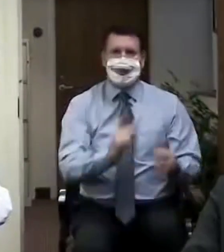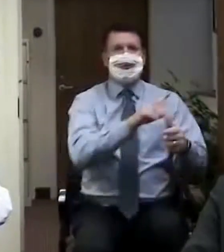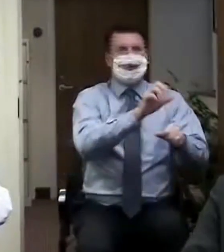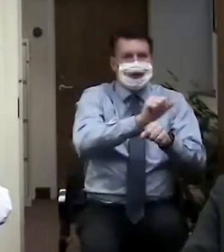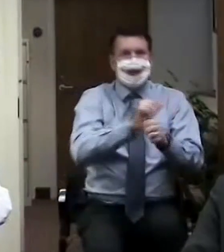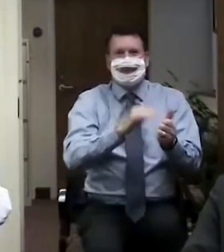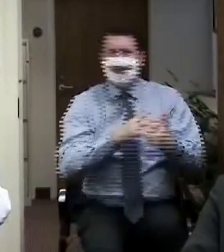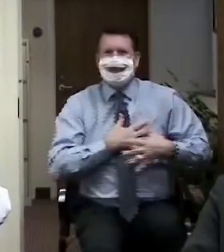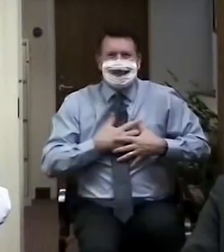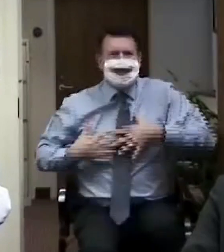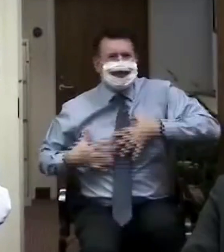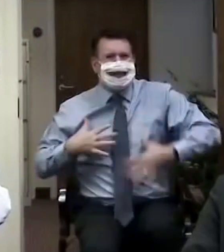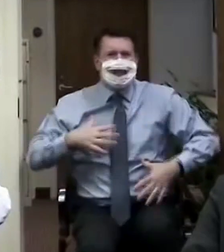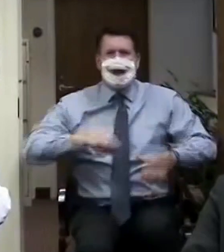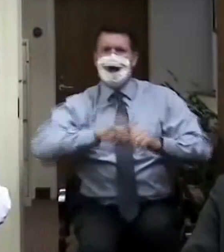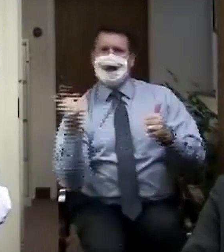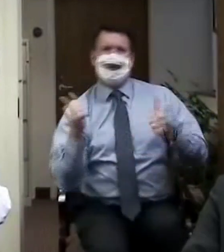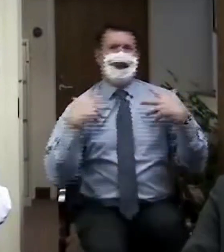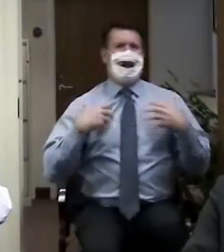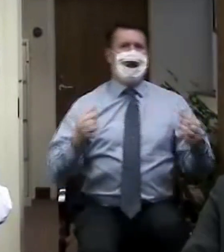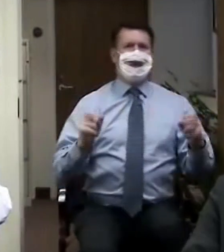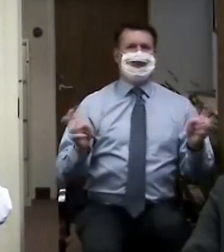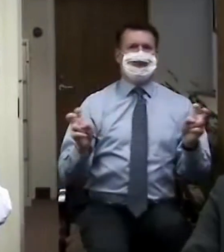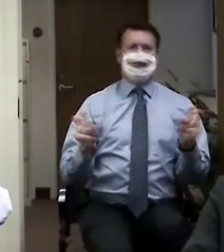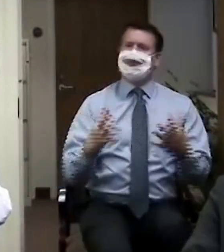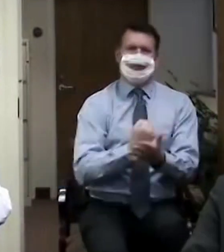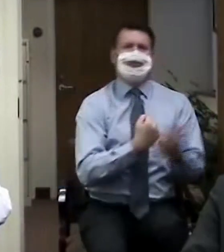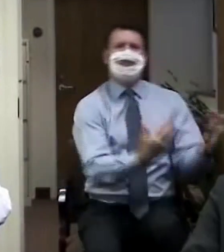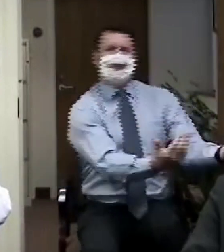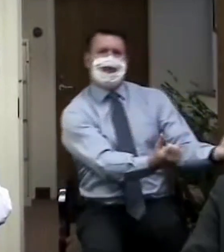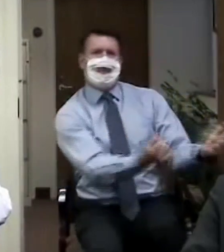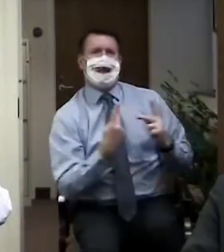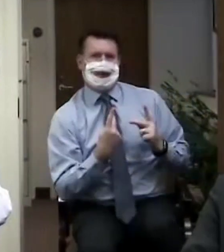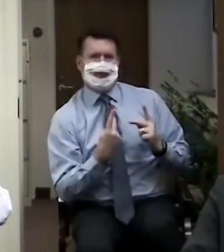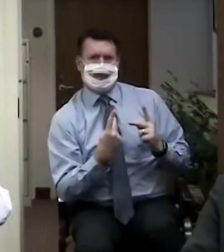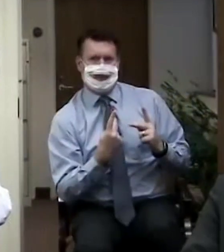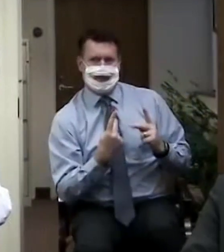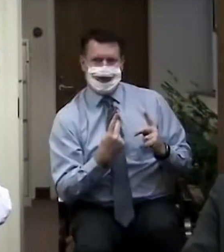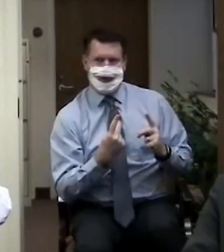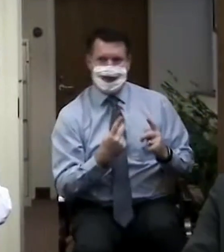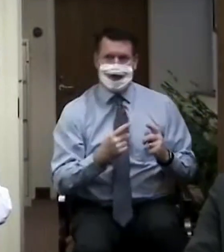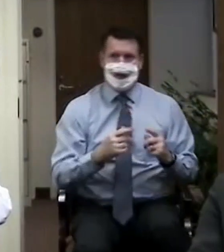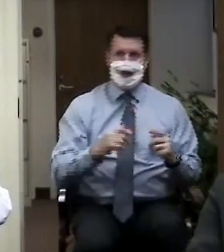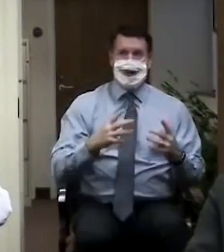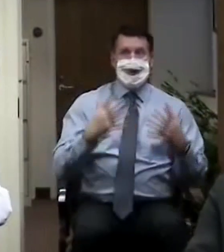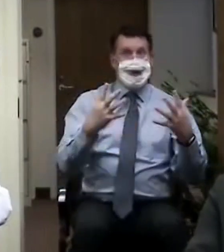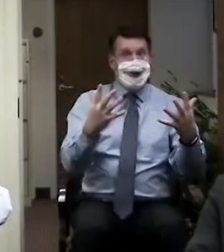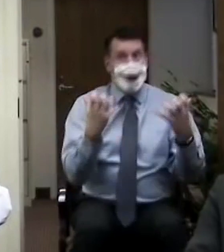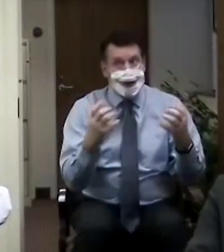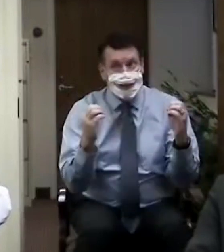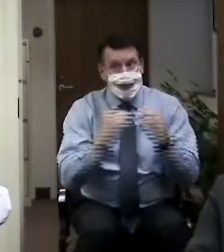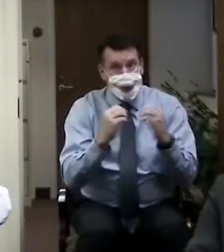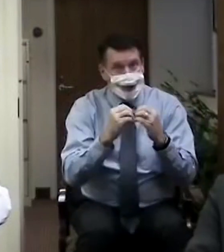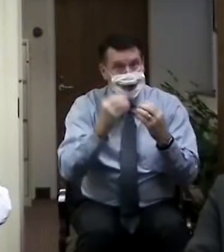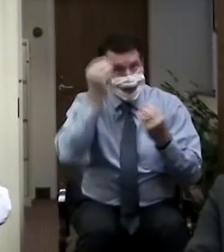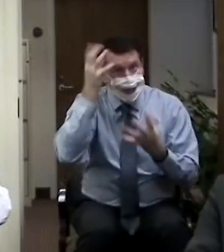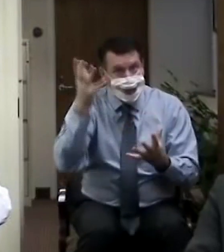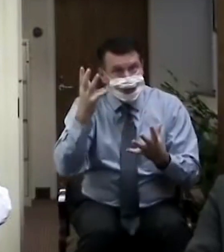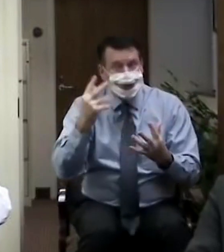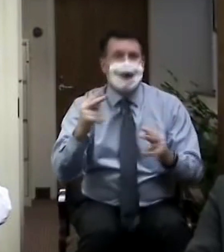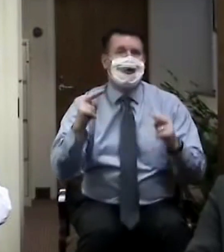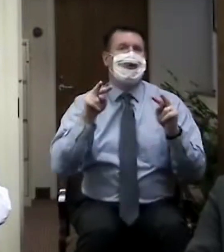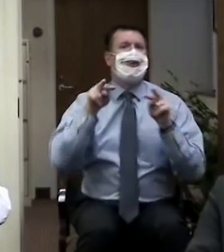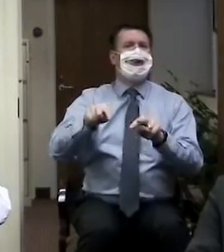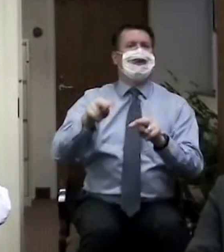saw signed up was Berkeley Breen from WHEC Channel 10. So Berkeley, you'll get the first question, and Jane Flash from 13